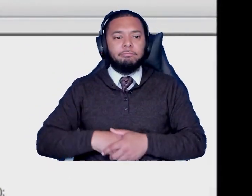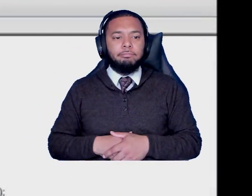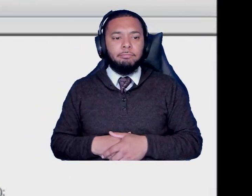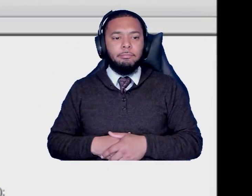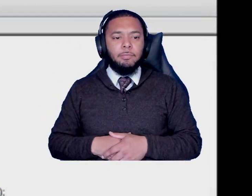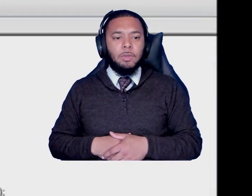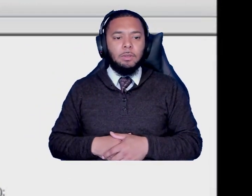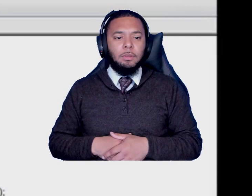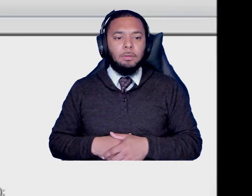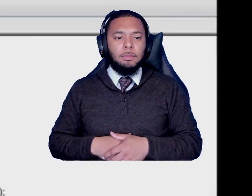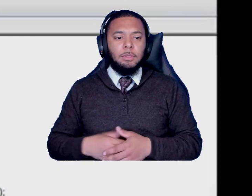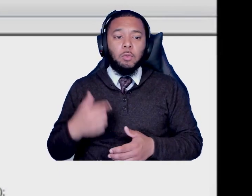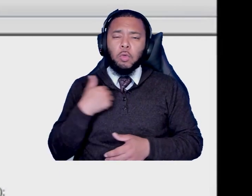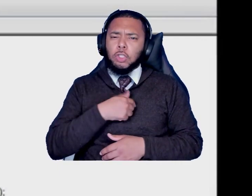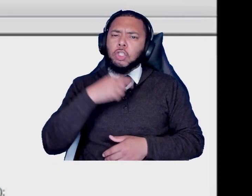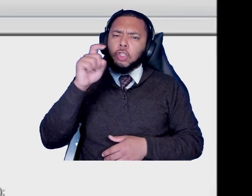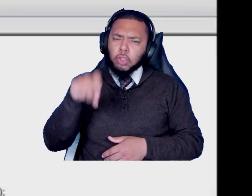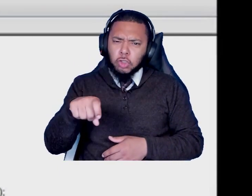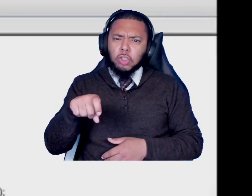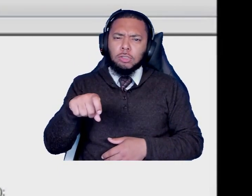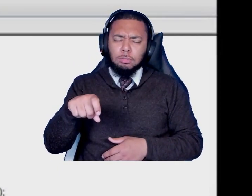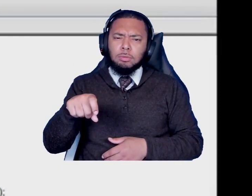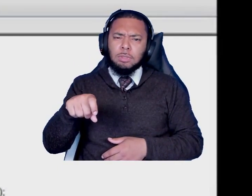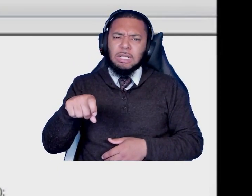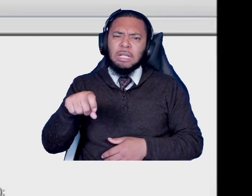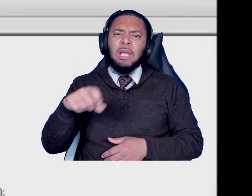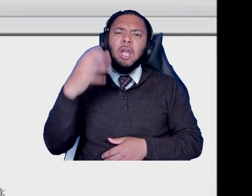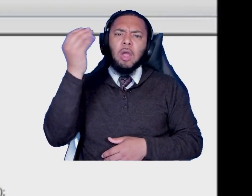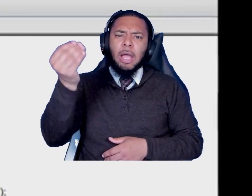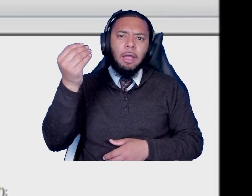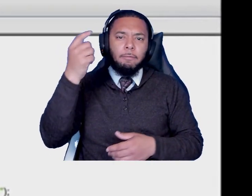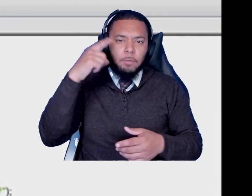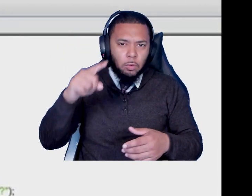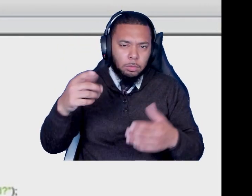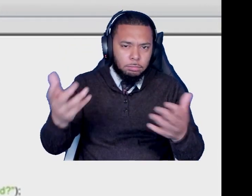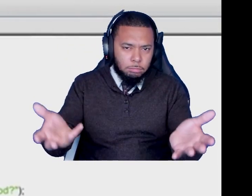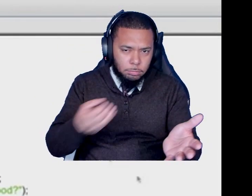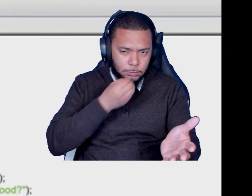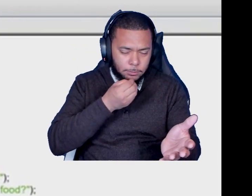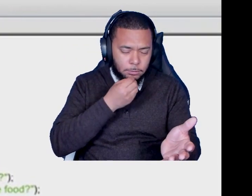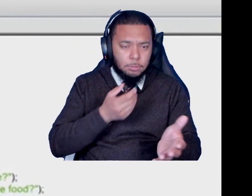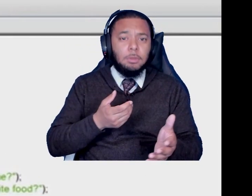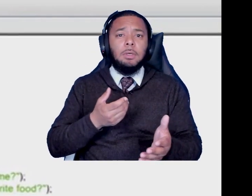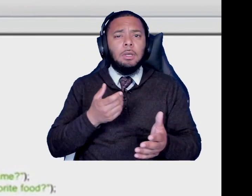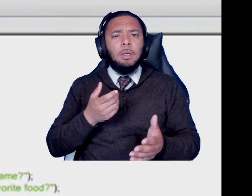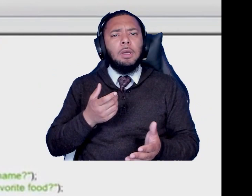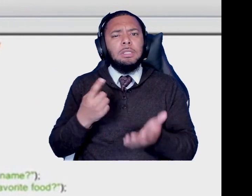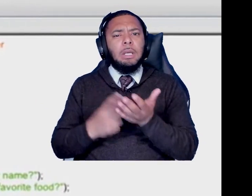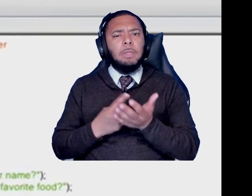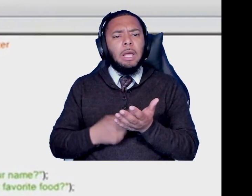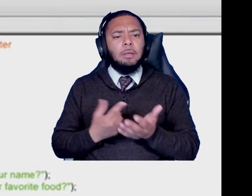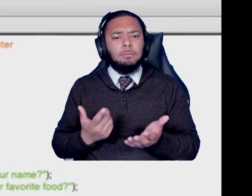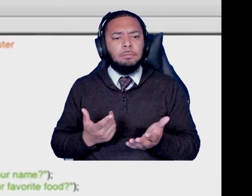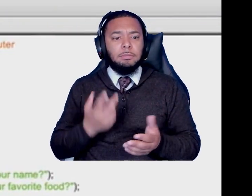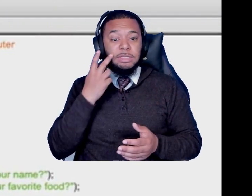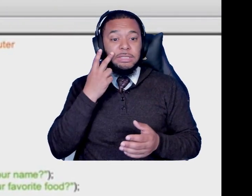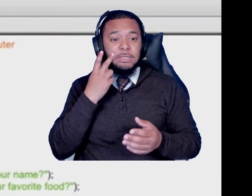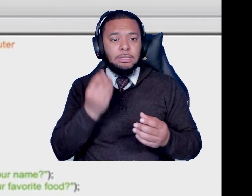is. Next line, we should totally go out for whatever the food is sometime. Let's see how it looks.